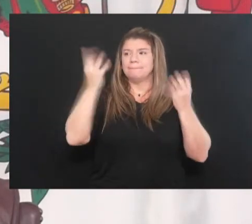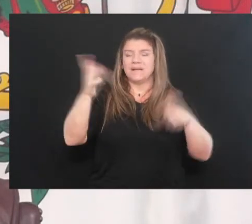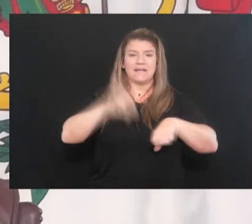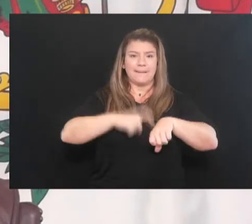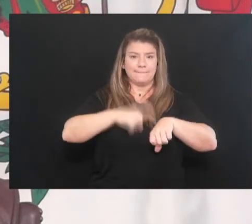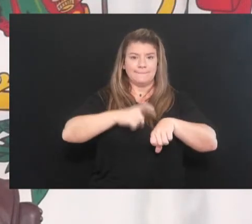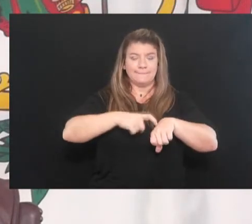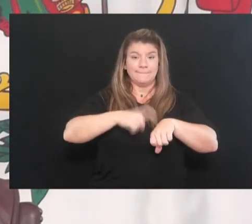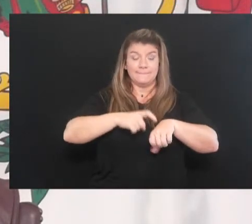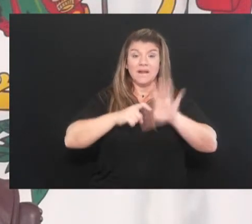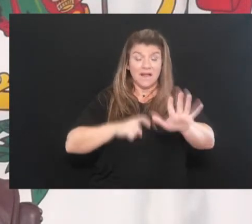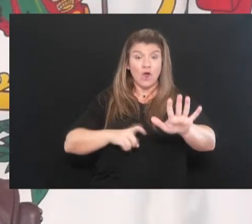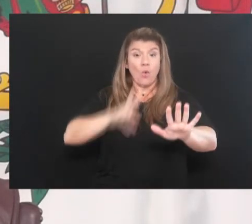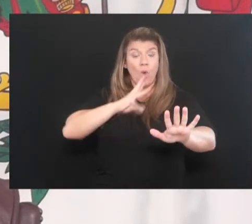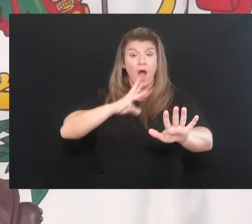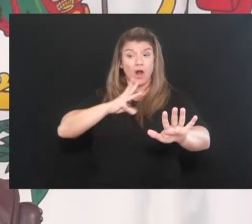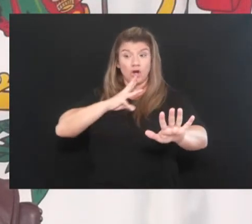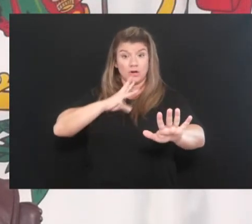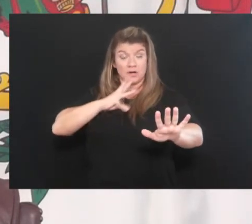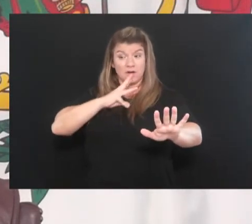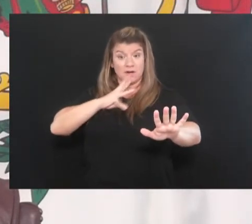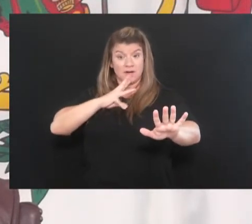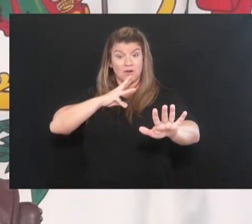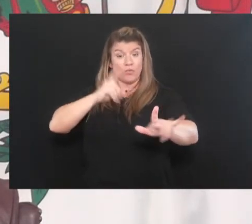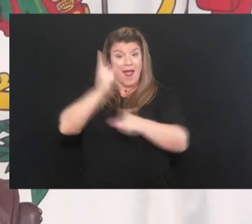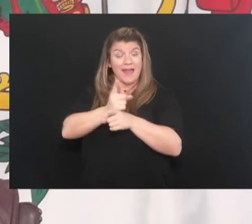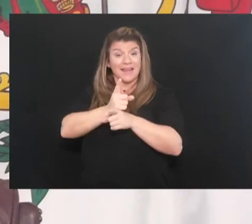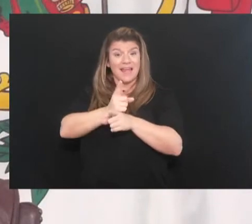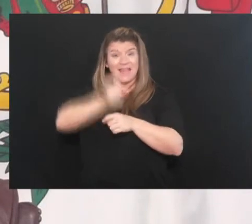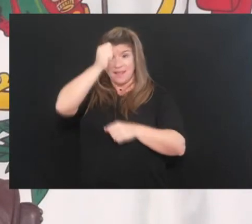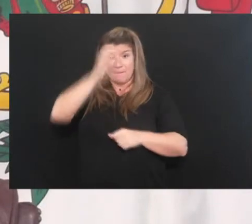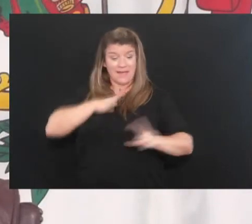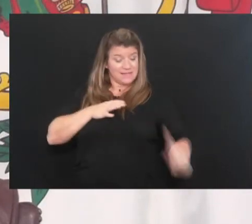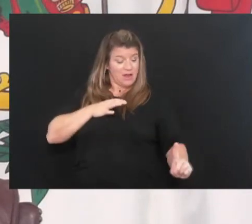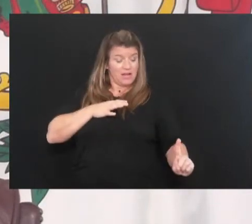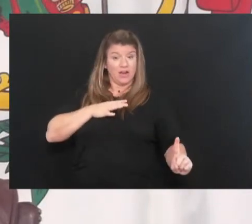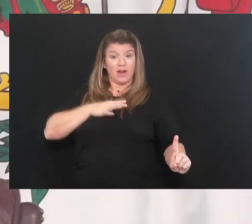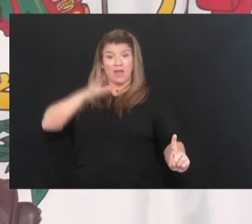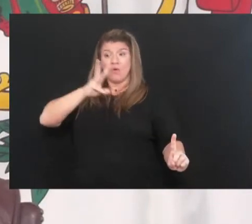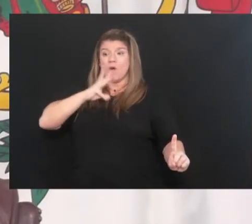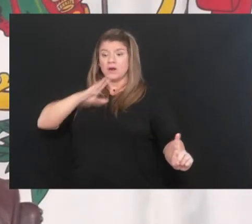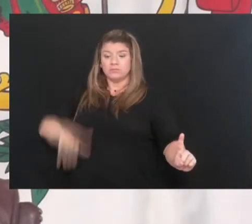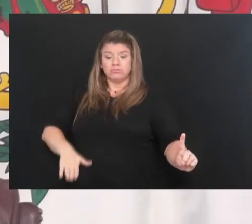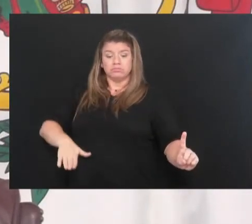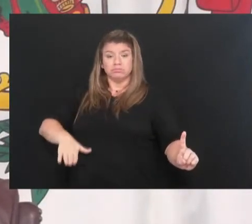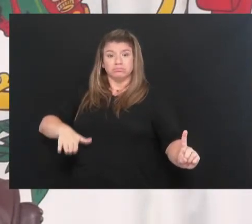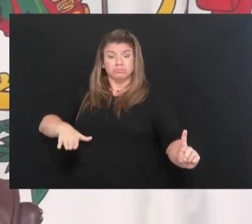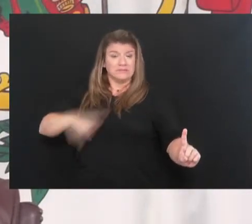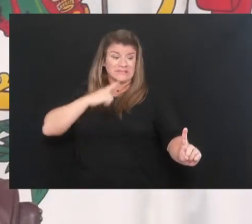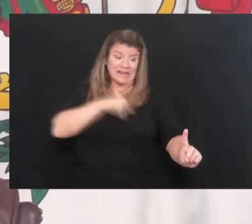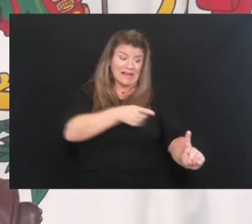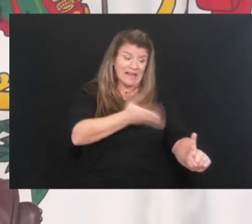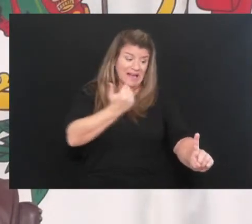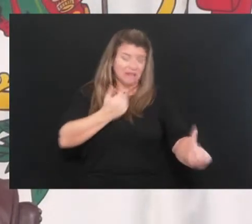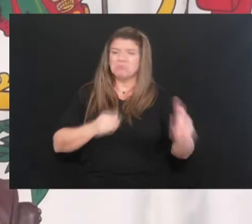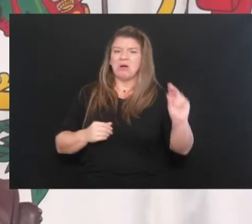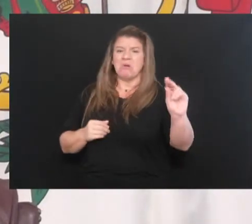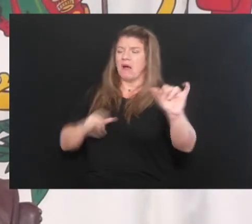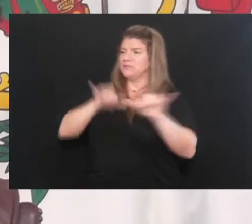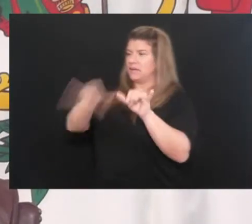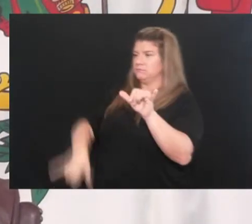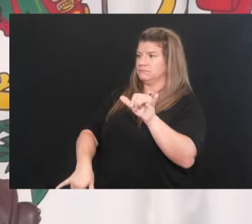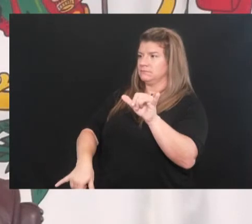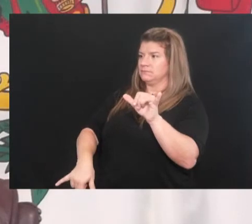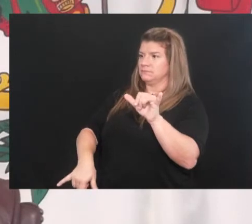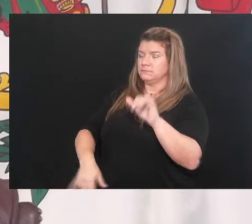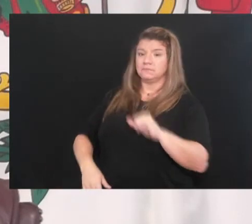The water coming up. The park ranger goes there. And he says, no, I'm going to stay right here.